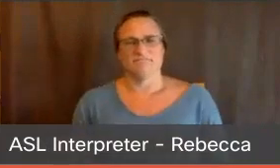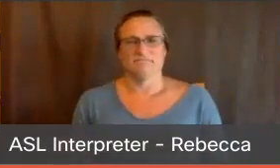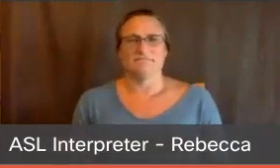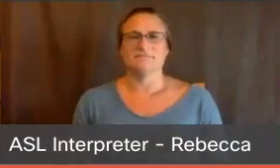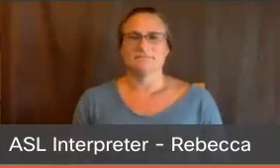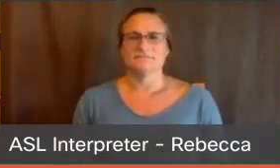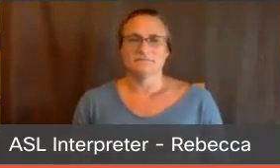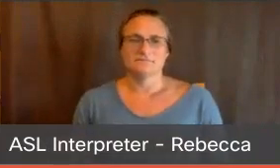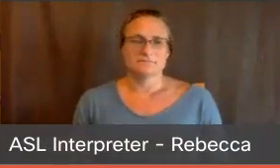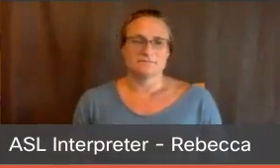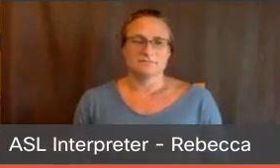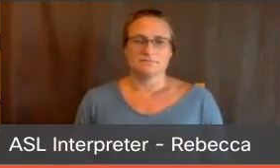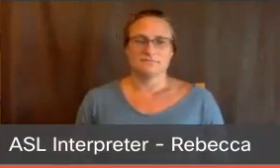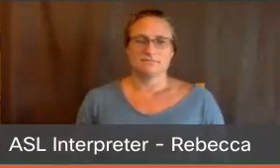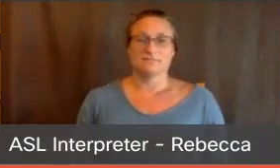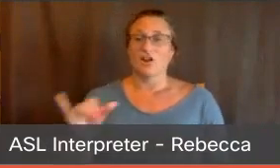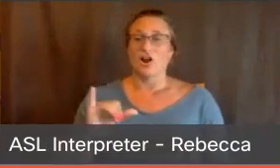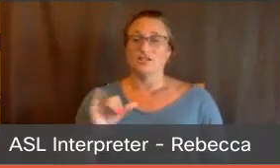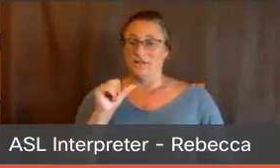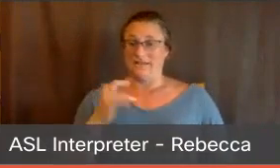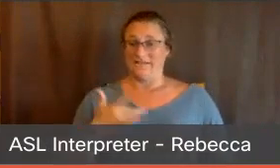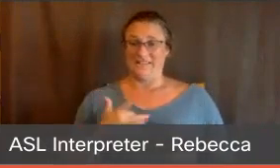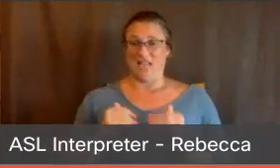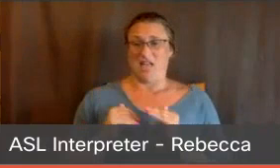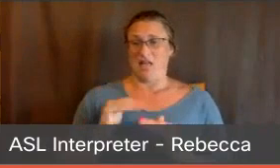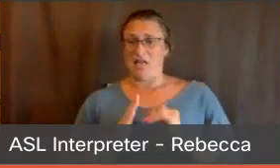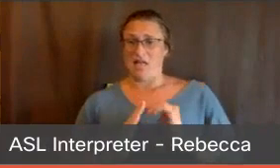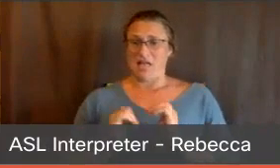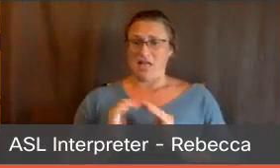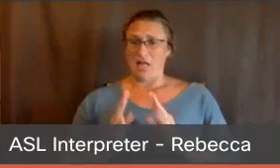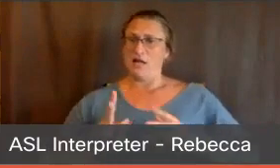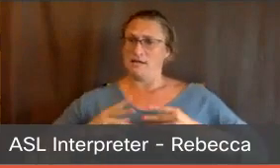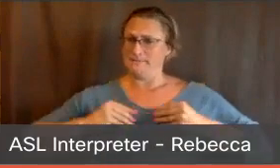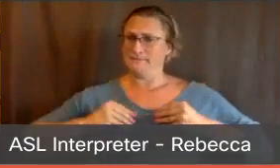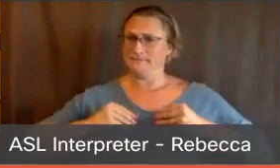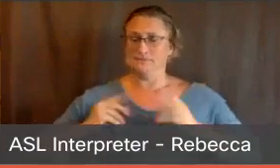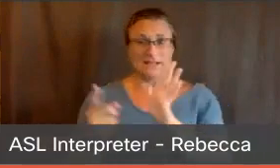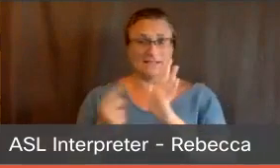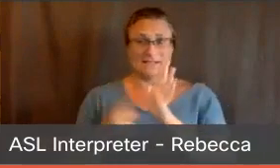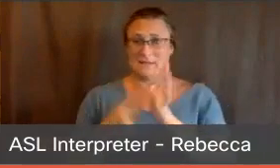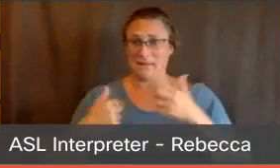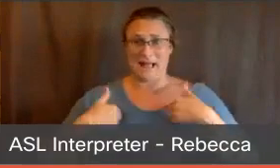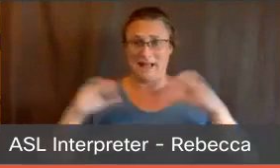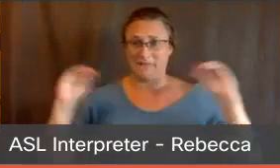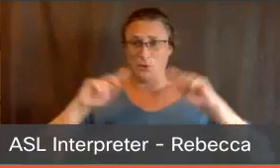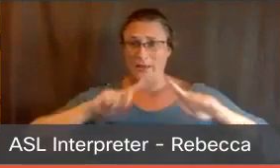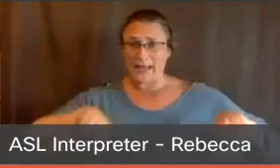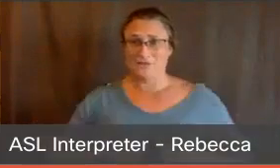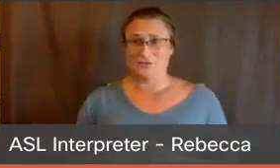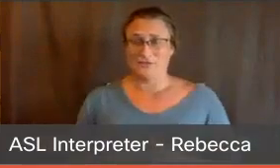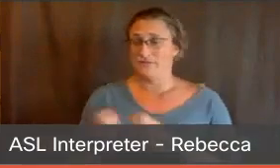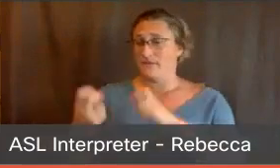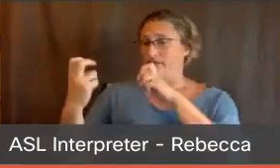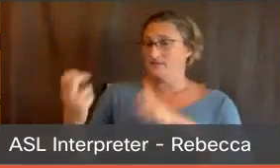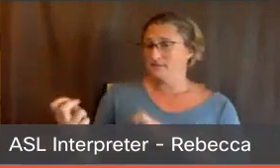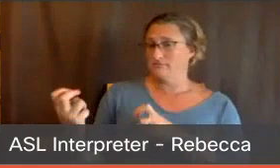Like I said before, embracing that discomfort. Part of cultural humility is not having the answer. So when I sit down with a client for the first time and they say